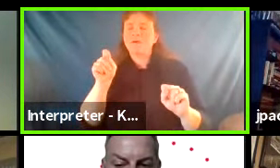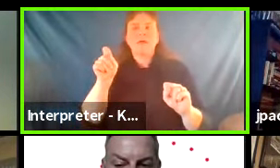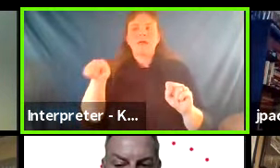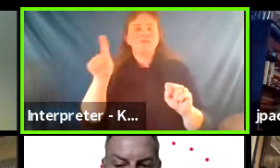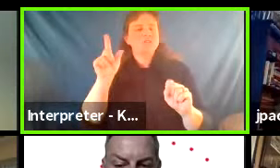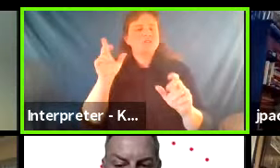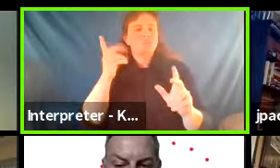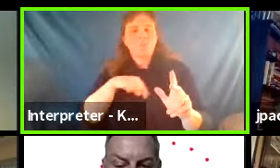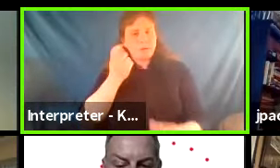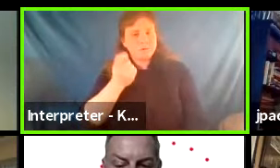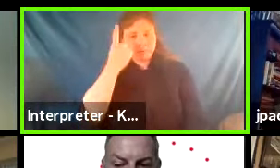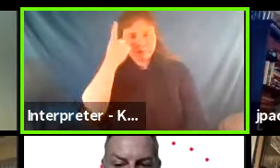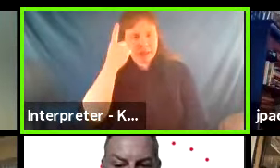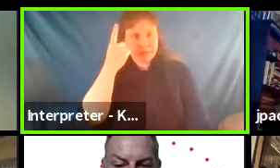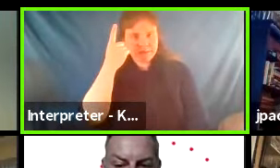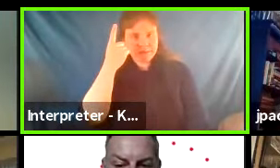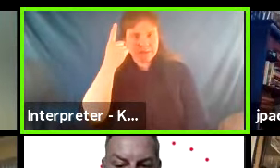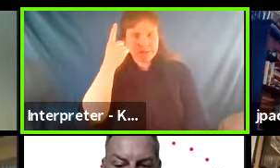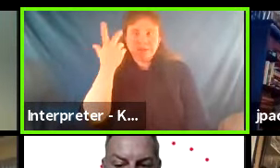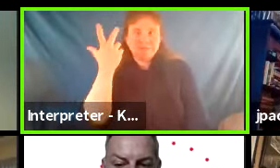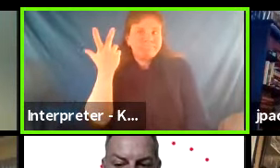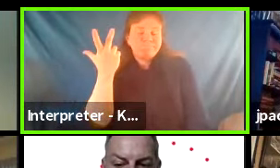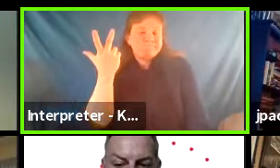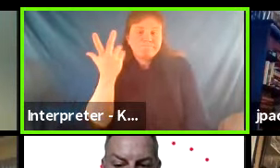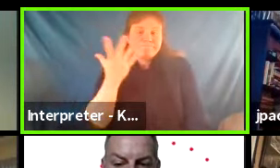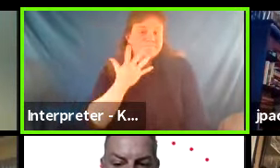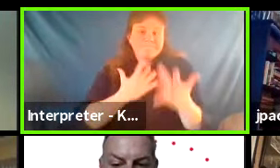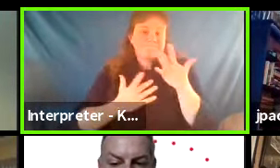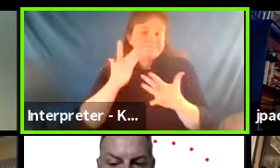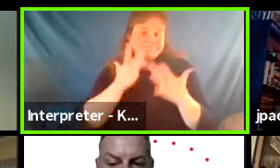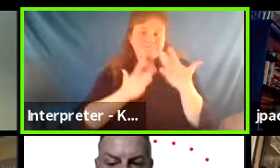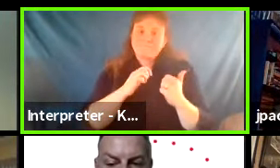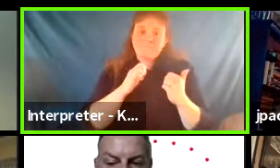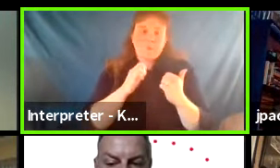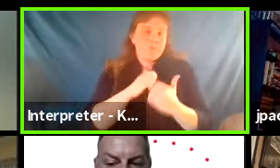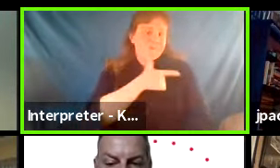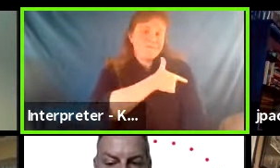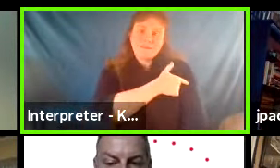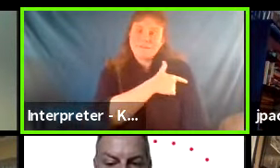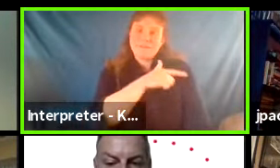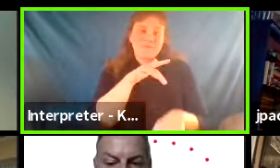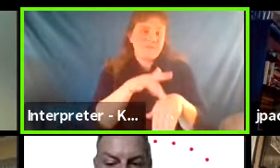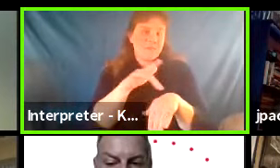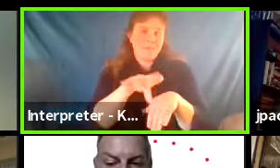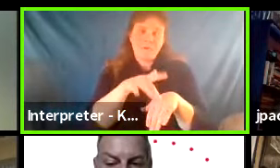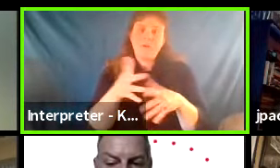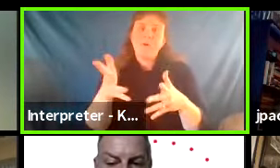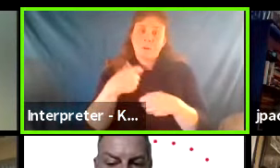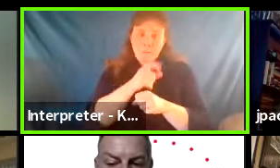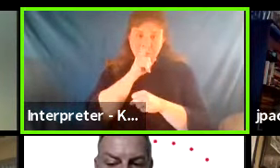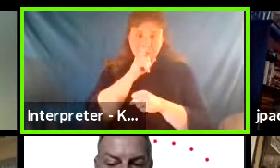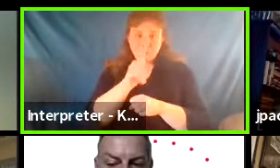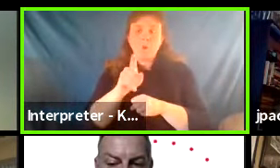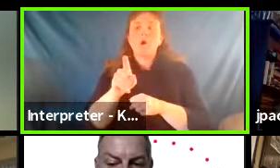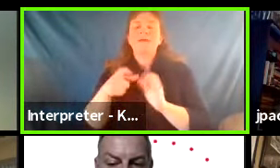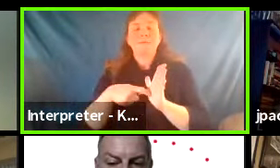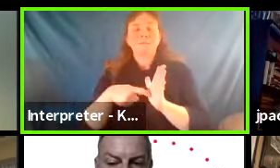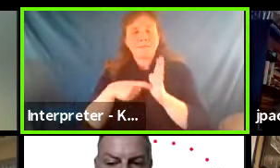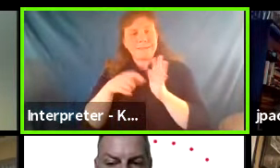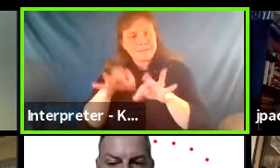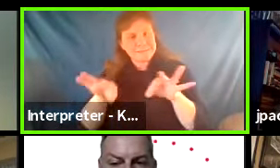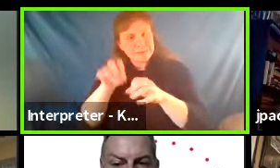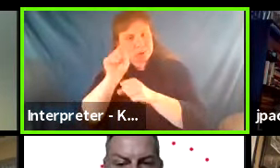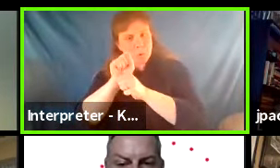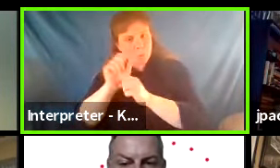there is obviously a lack of quantity in the vaccines, and wanted to make sure that these essential workers continue to remain